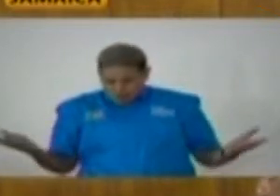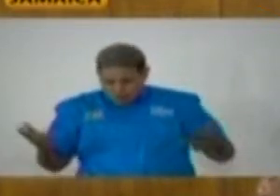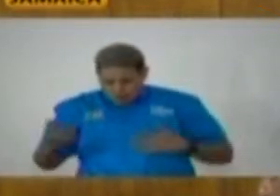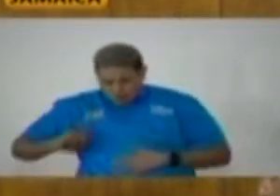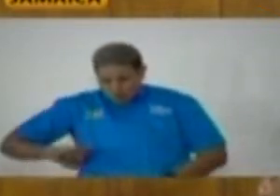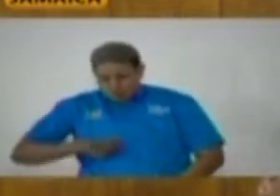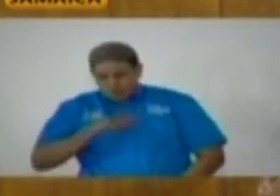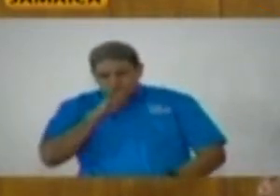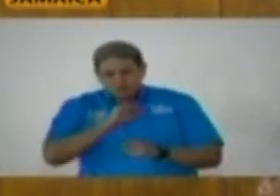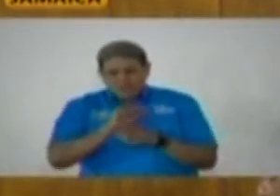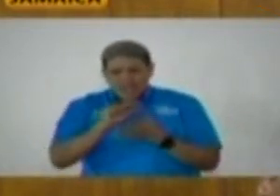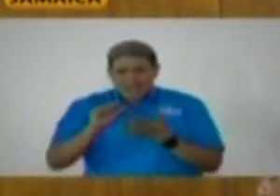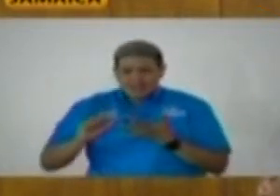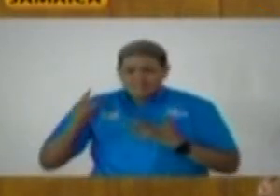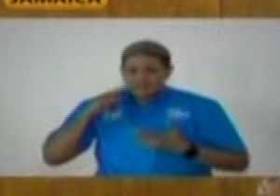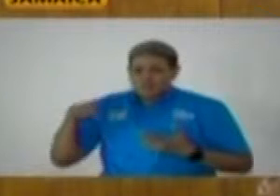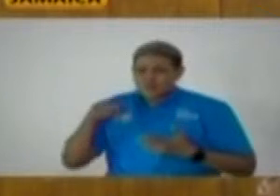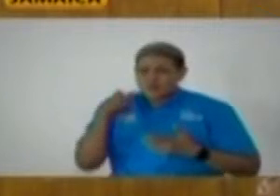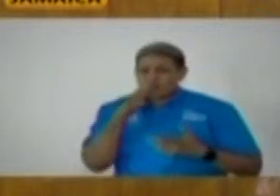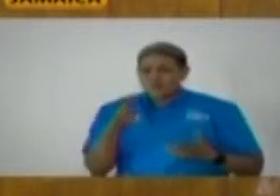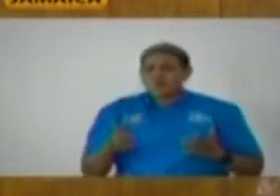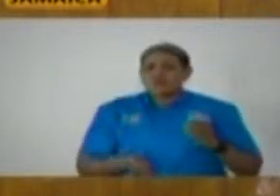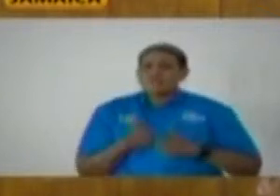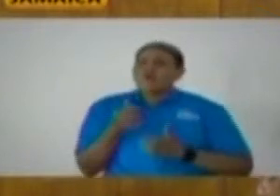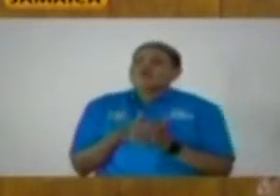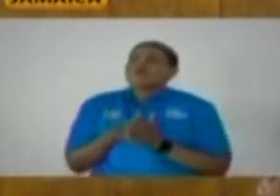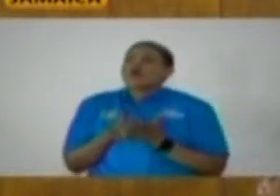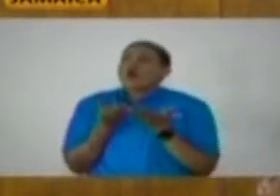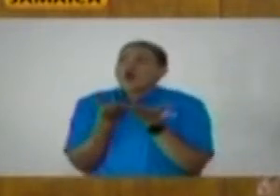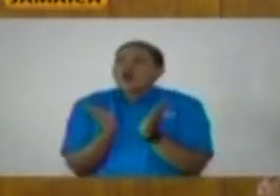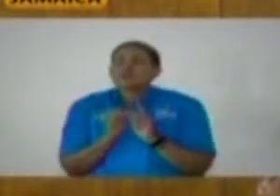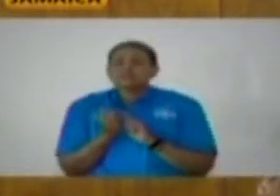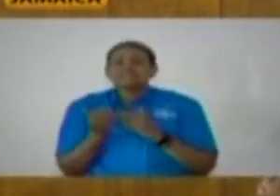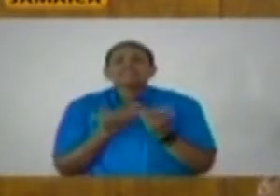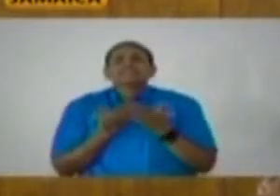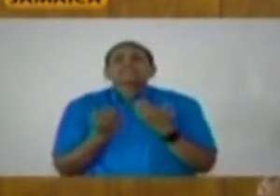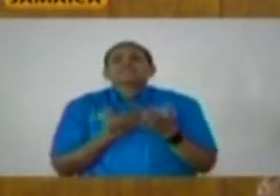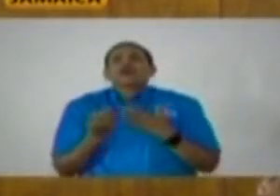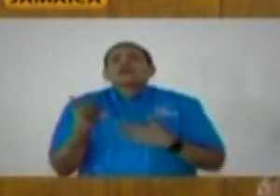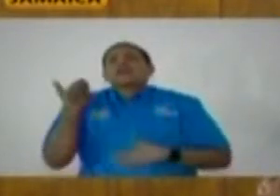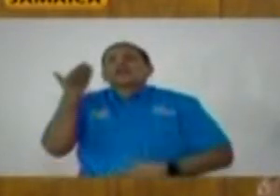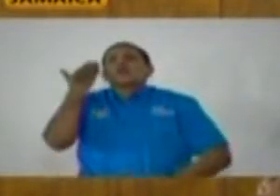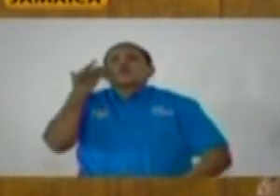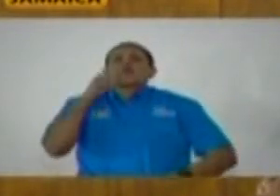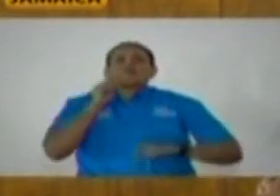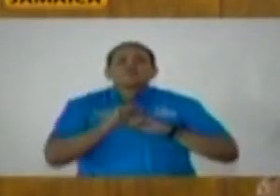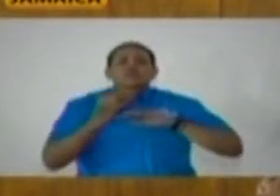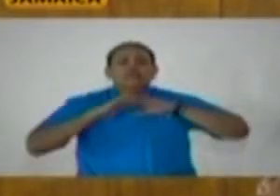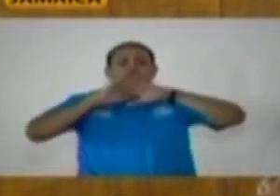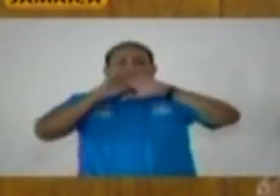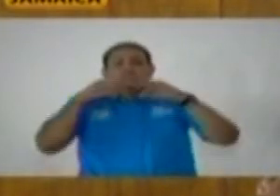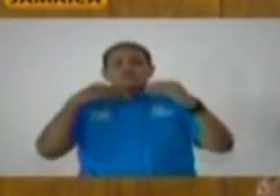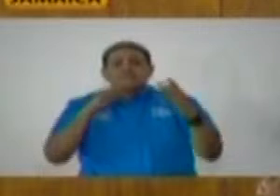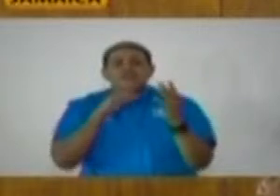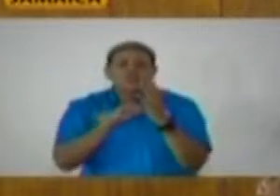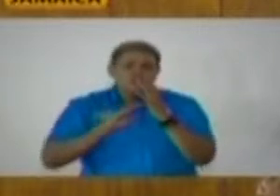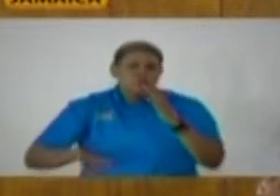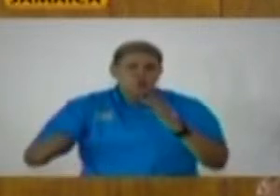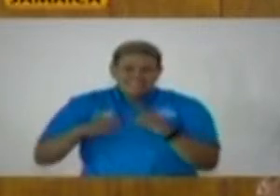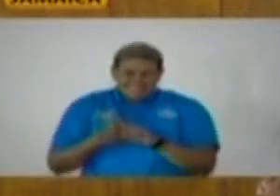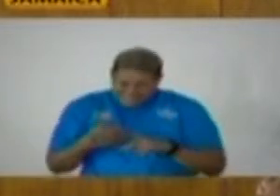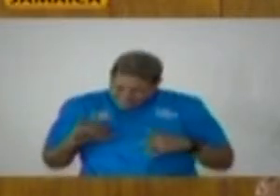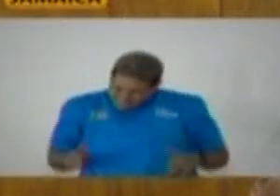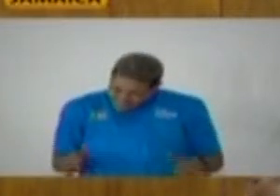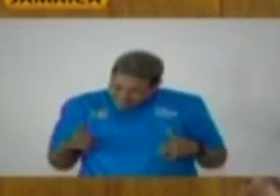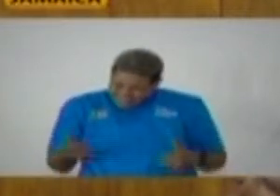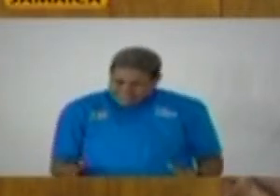are allocating for those who are most vulnerable, in spite of, I know there's been an increase provided to students, it is